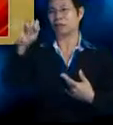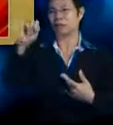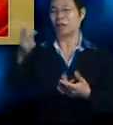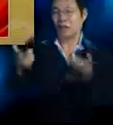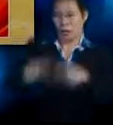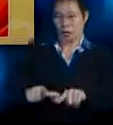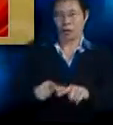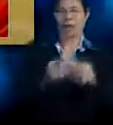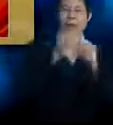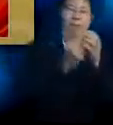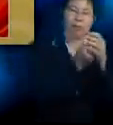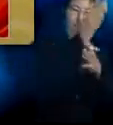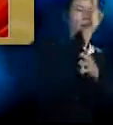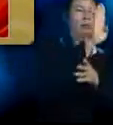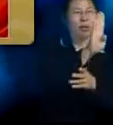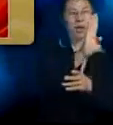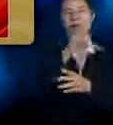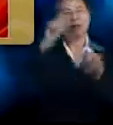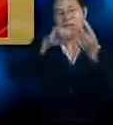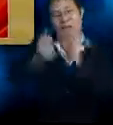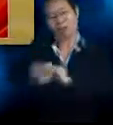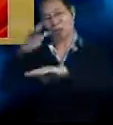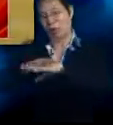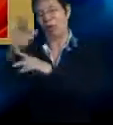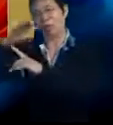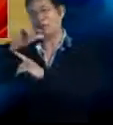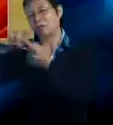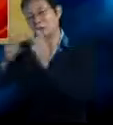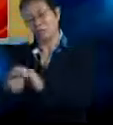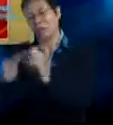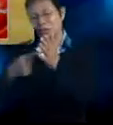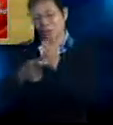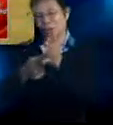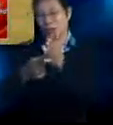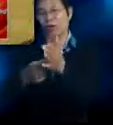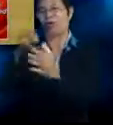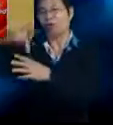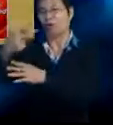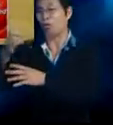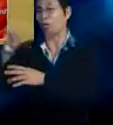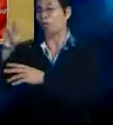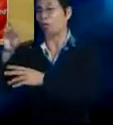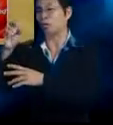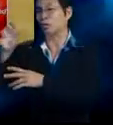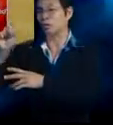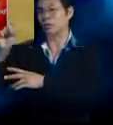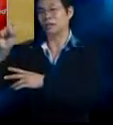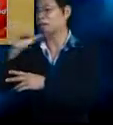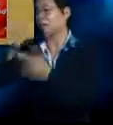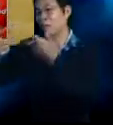B, the iodine does not turn dark blue on leaf. This shows that photosynthesis has not